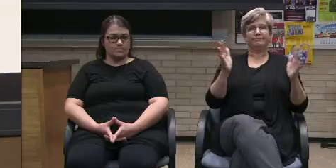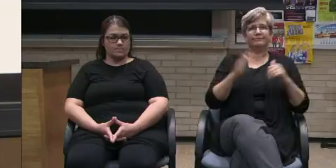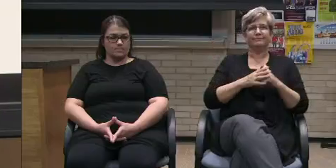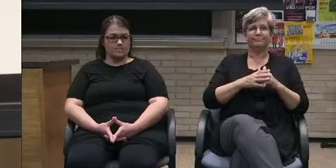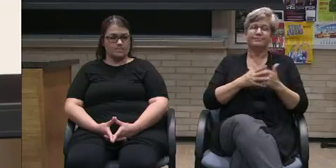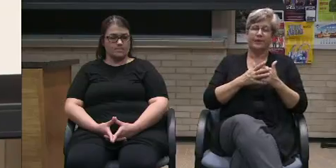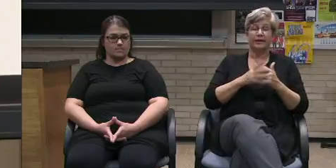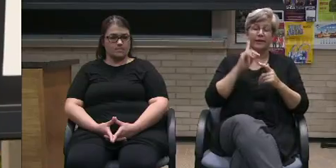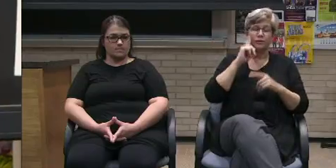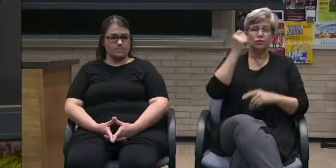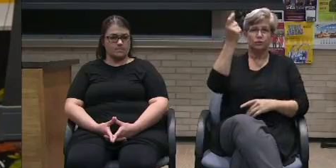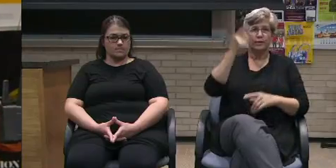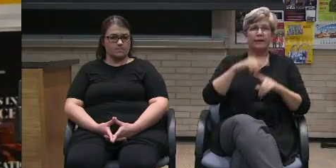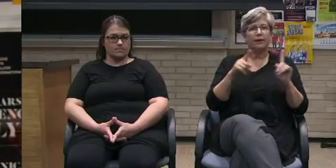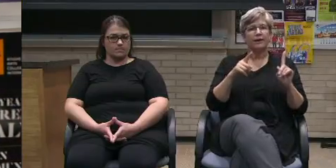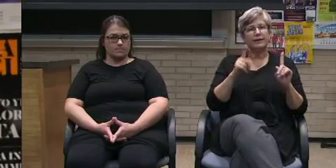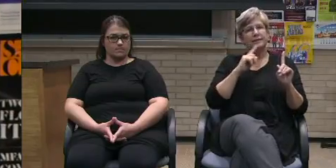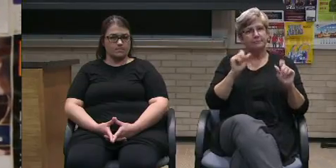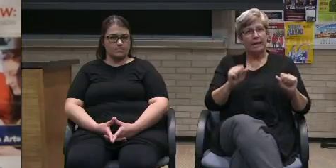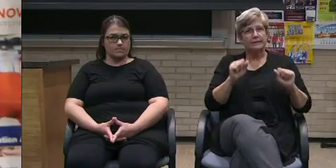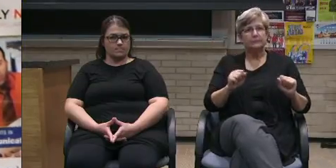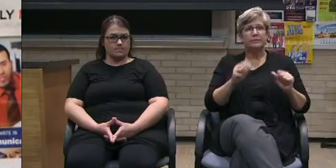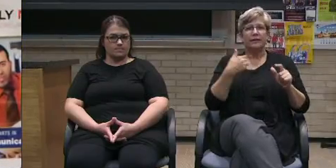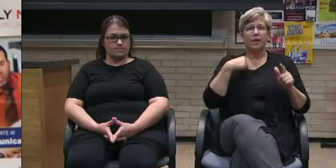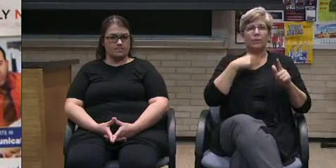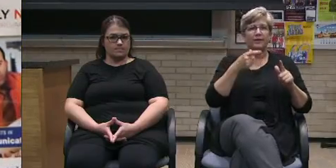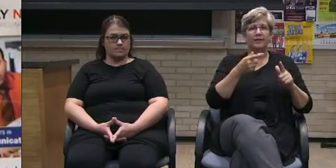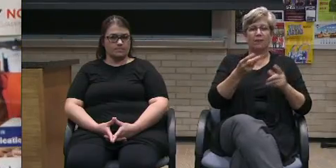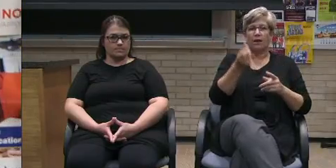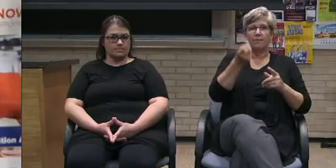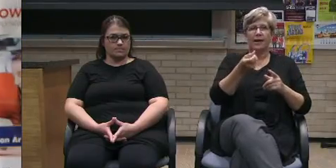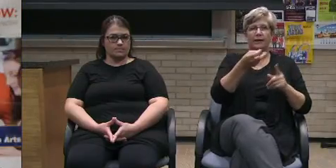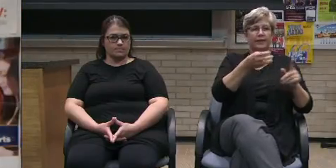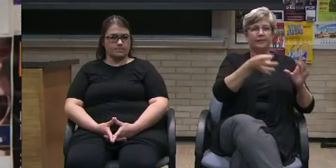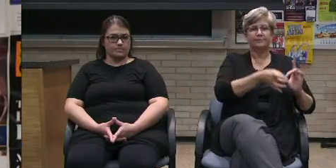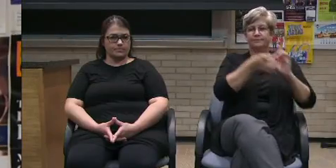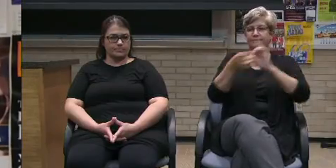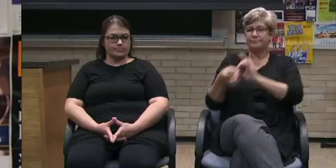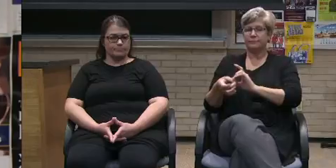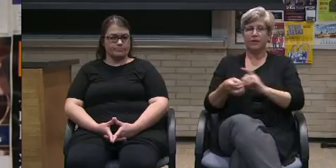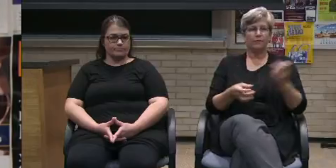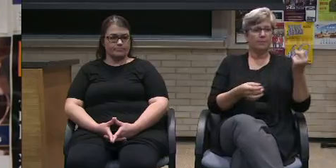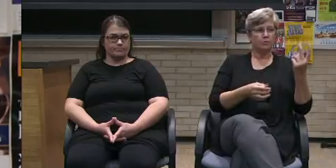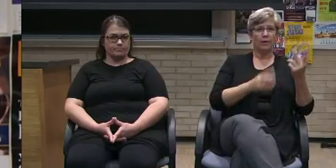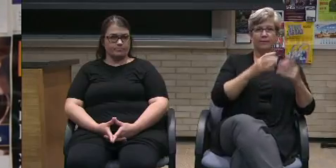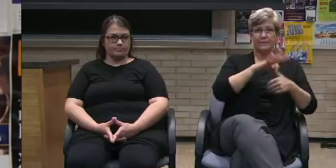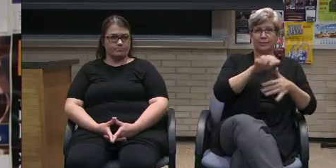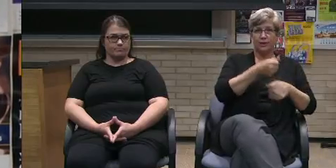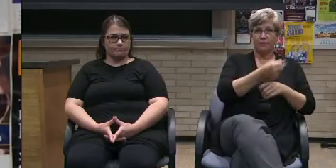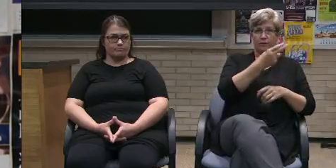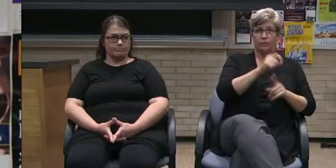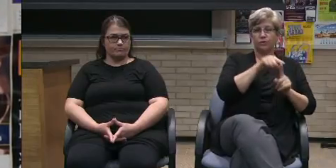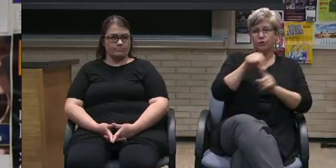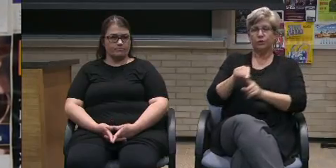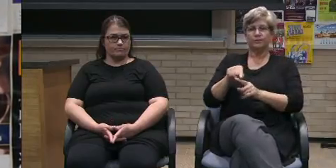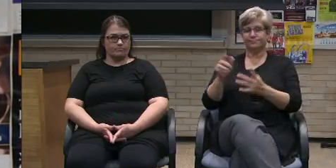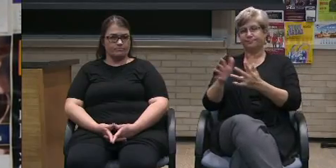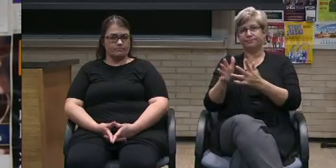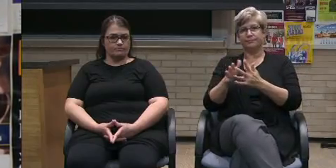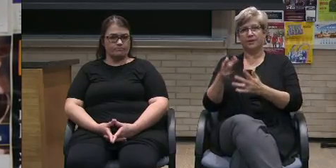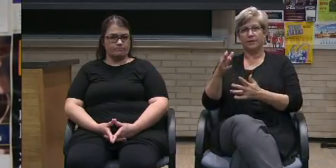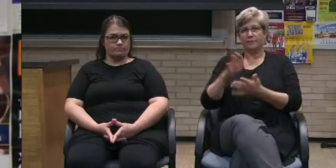but can we lower the number of bureaucracy that students have to go to so that it becomes more the default that, well, I'm